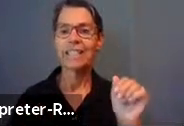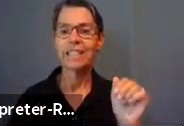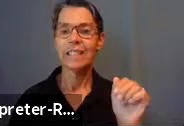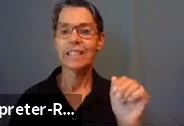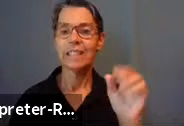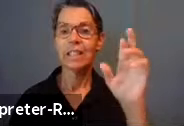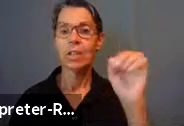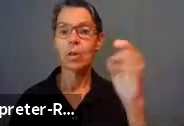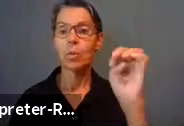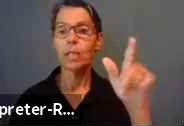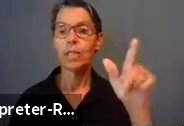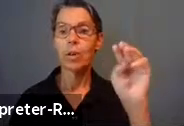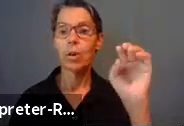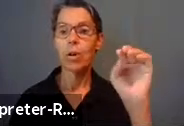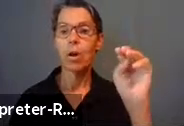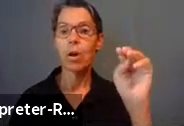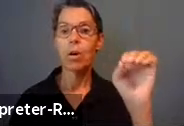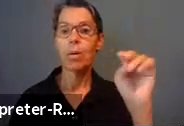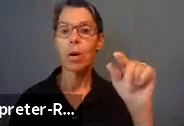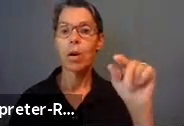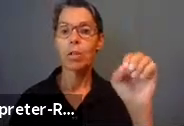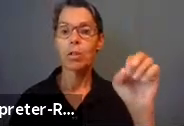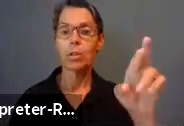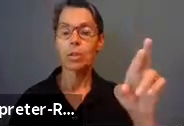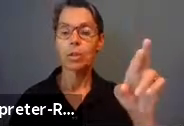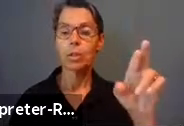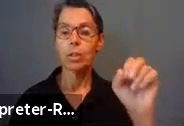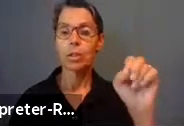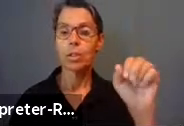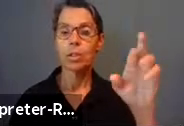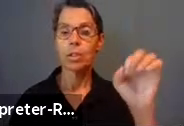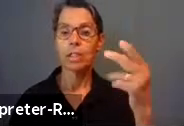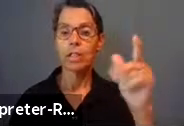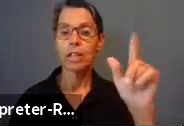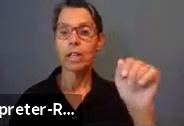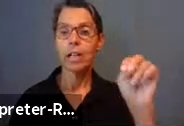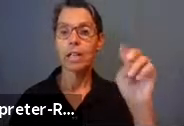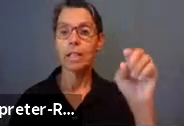Rachel Monger, Sarah Landry,